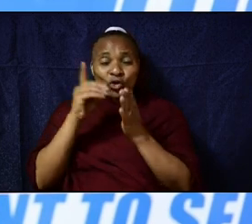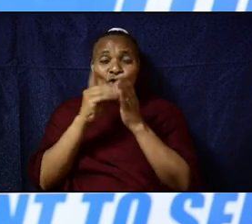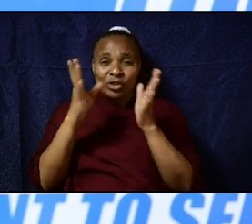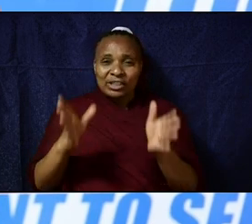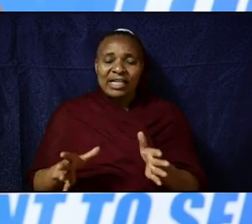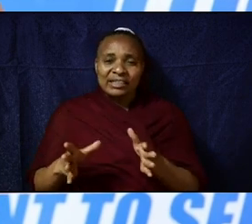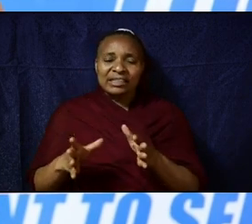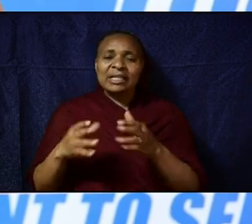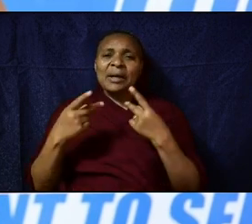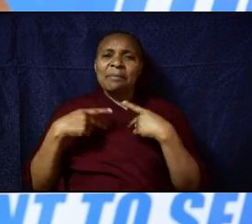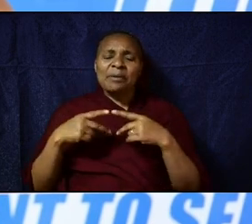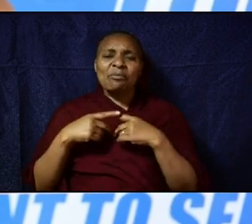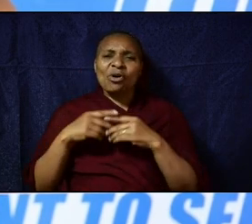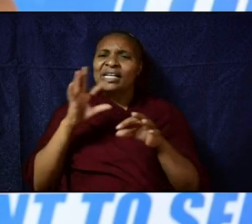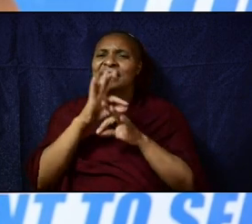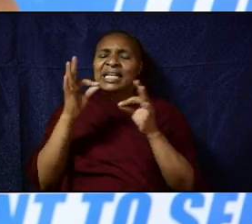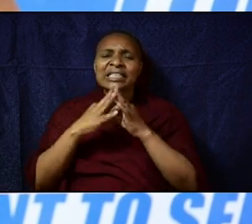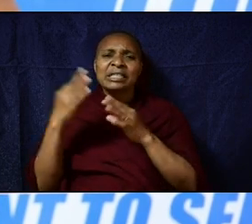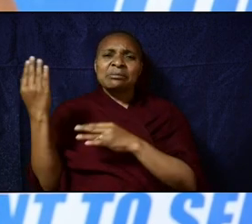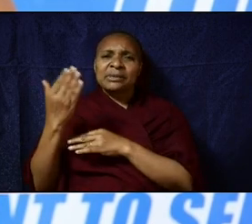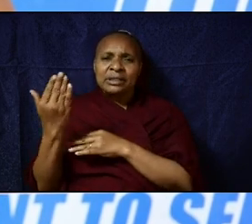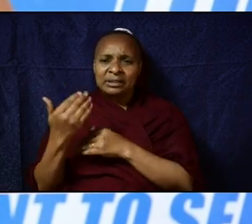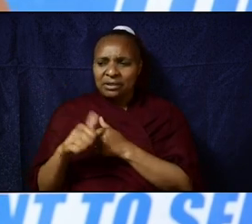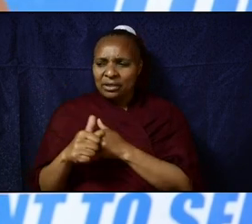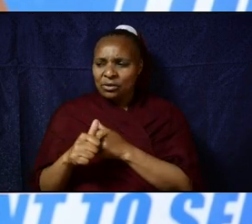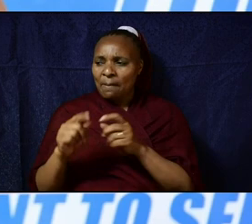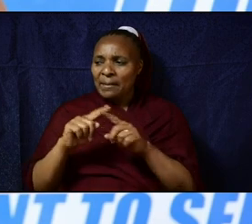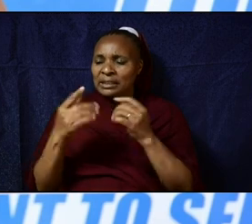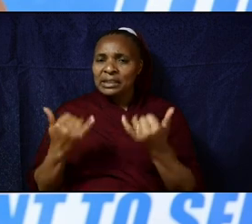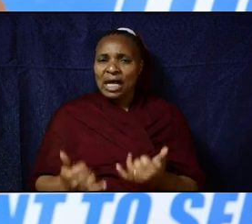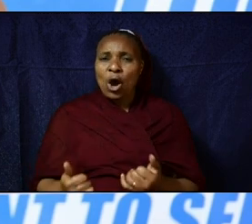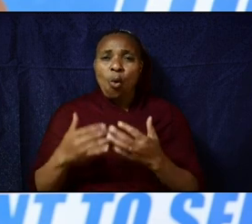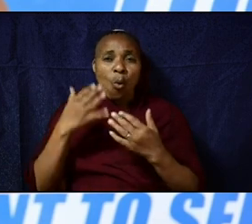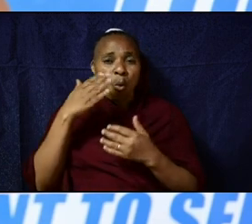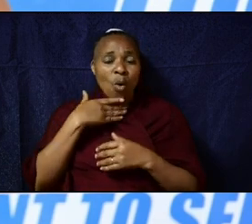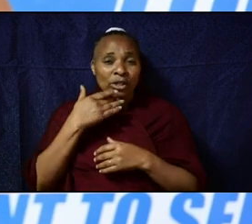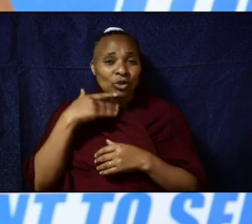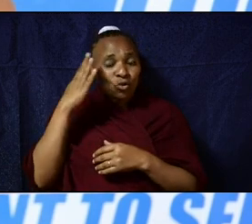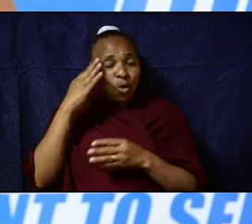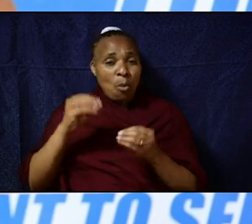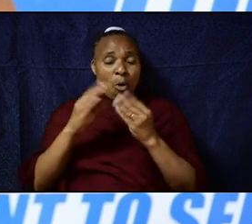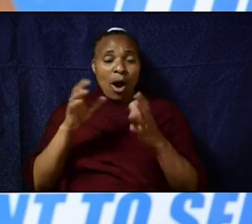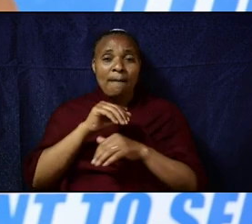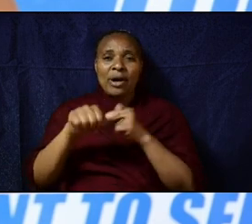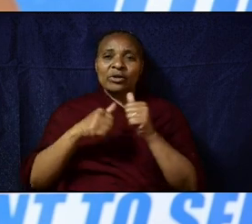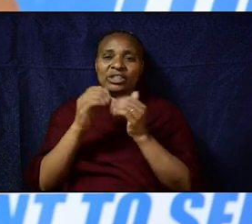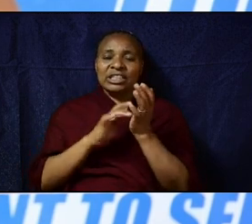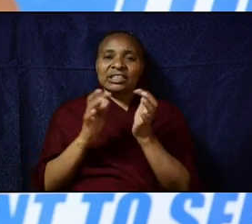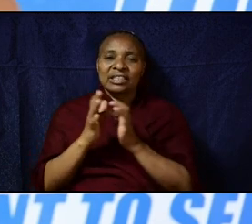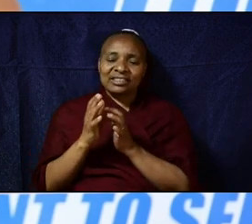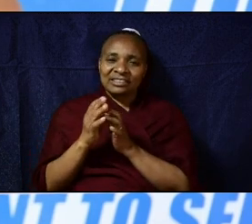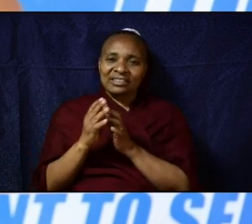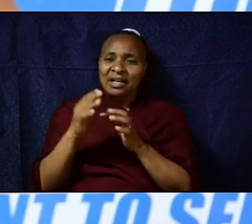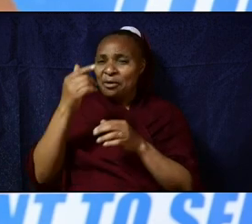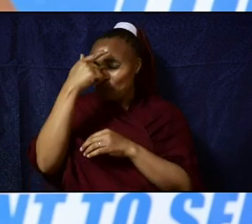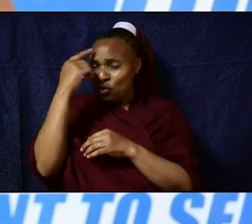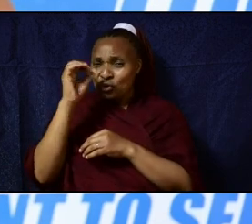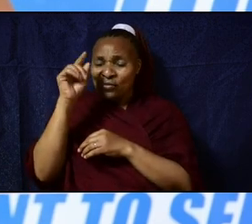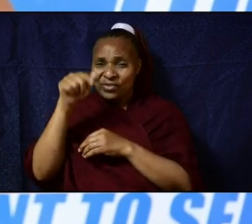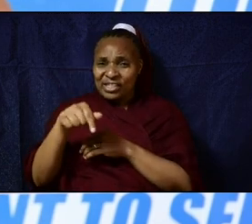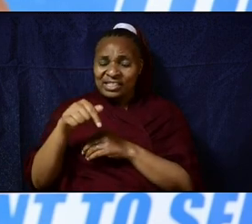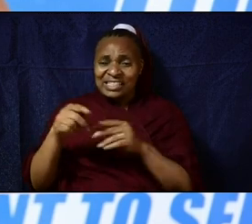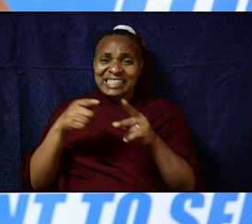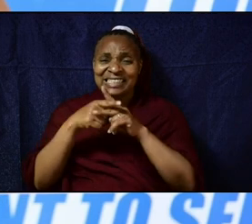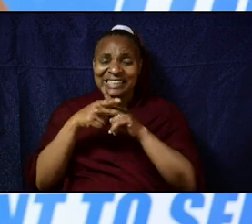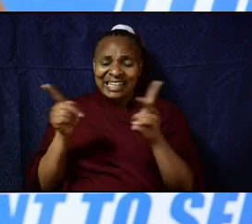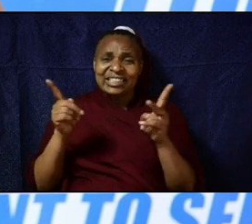heal people. They don't exactly preach. And now they wanted to know more about Jesus. And because of this, they